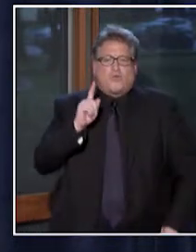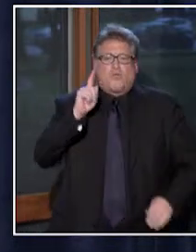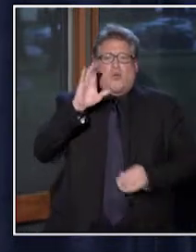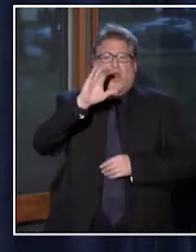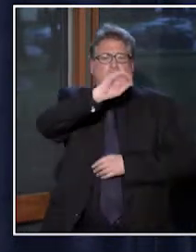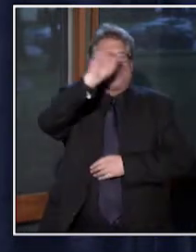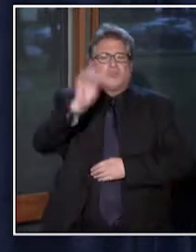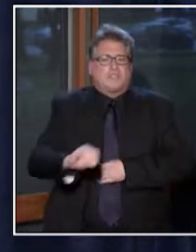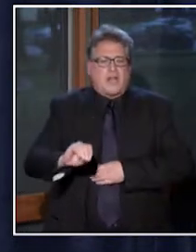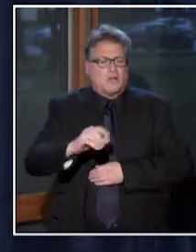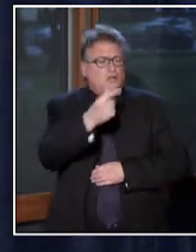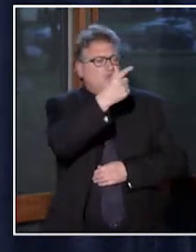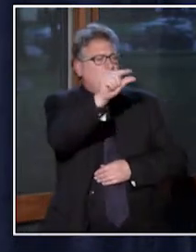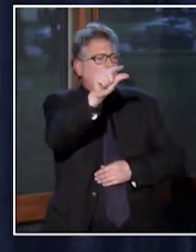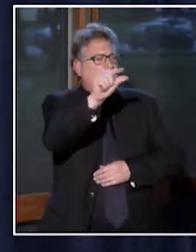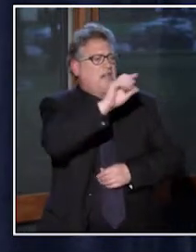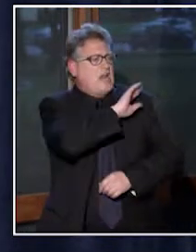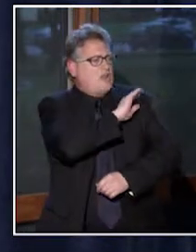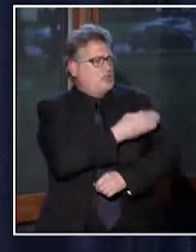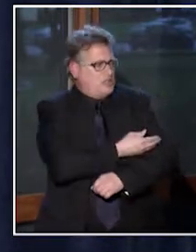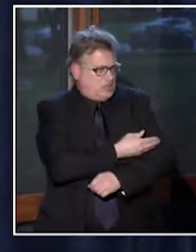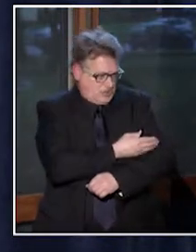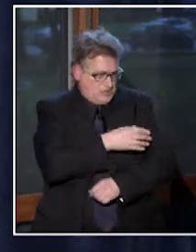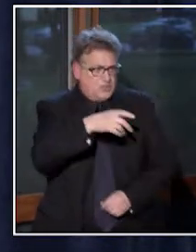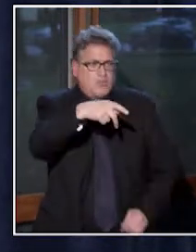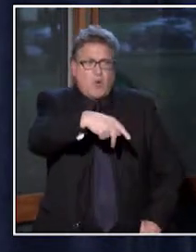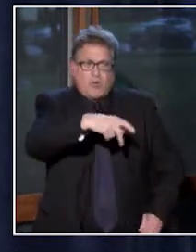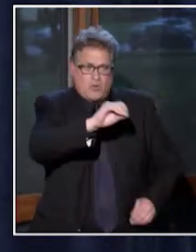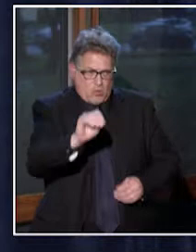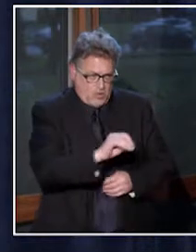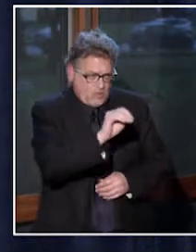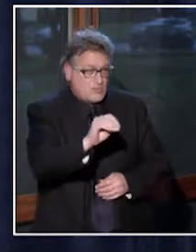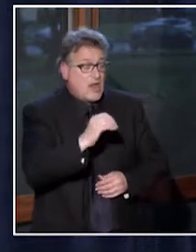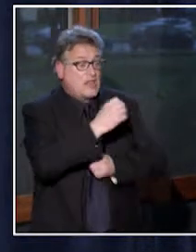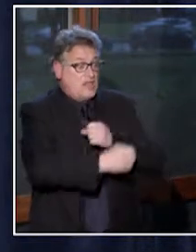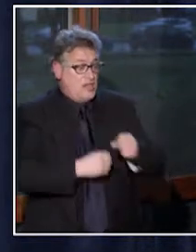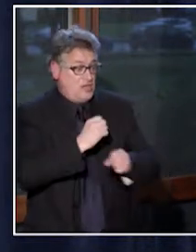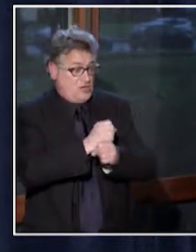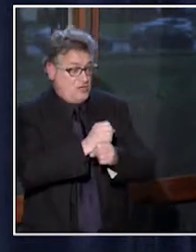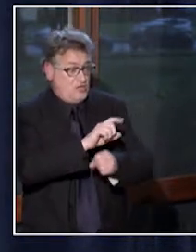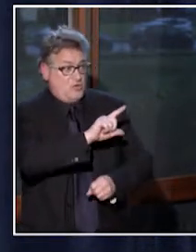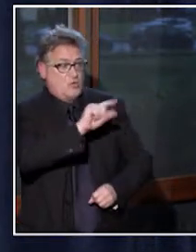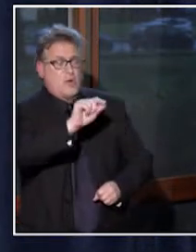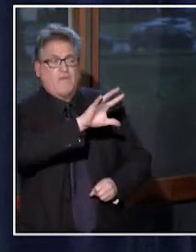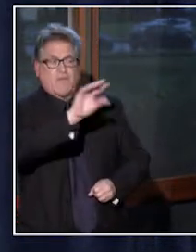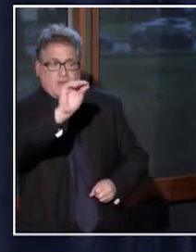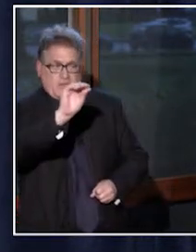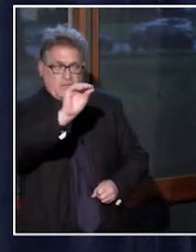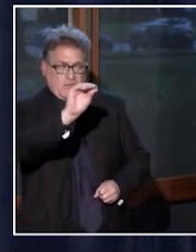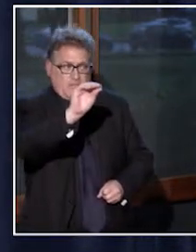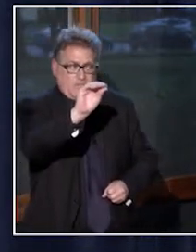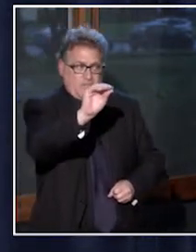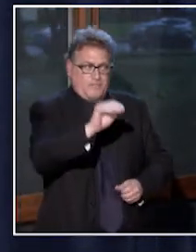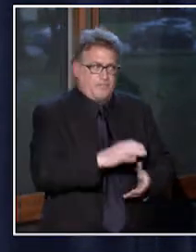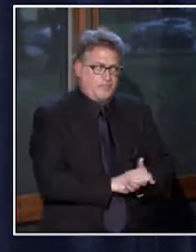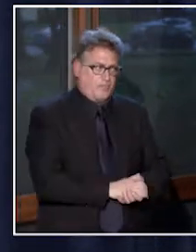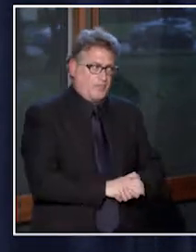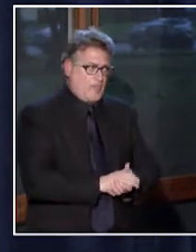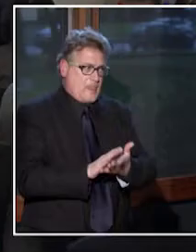100% renewable energy in Portland, Oregon, and Multnomah County by the year 2050. Portland,